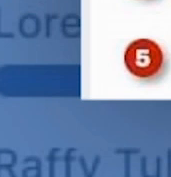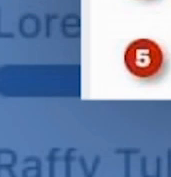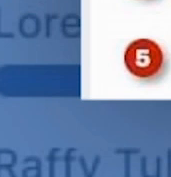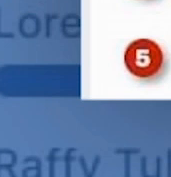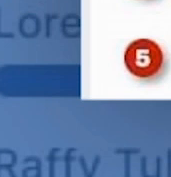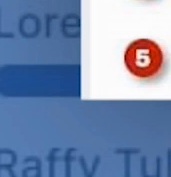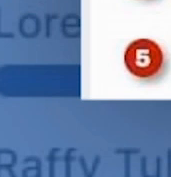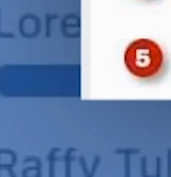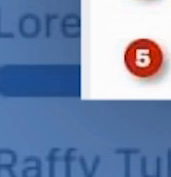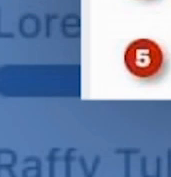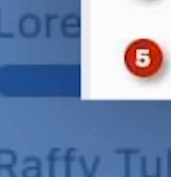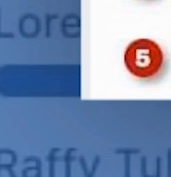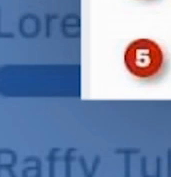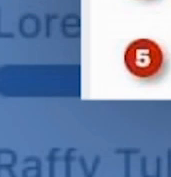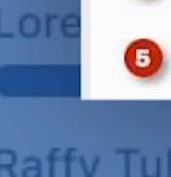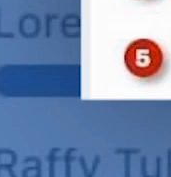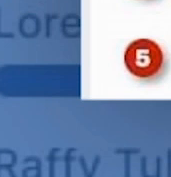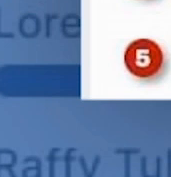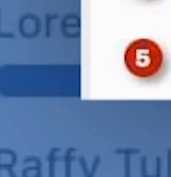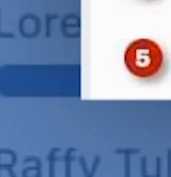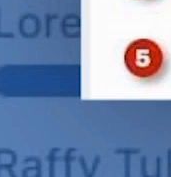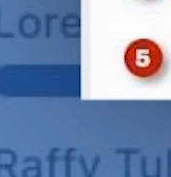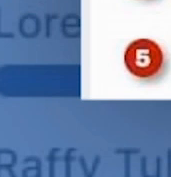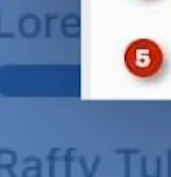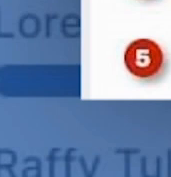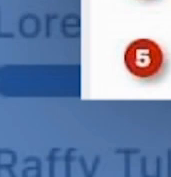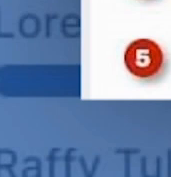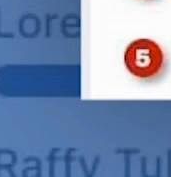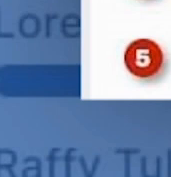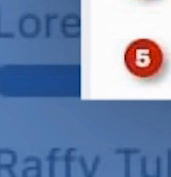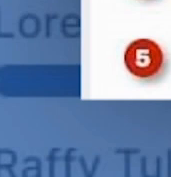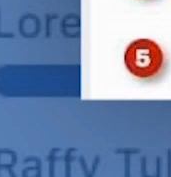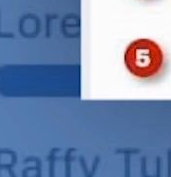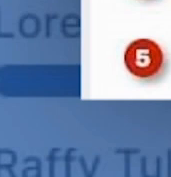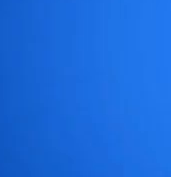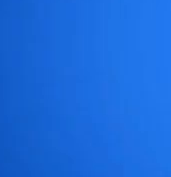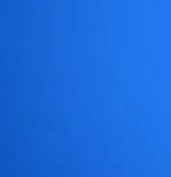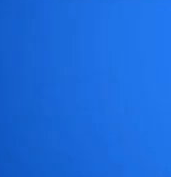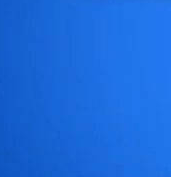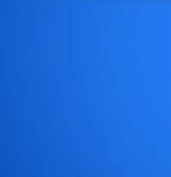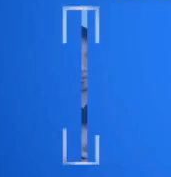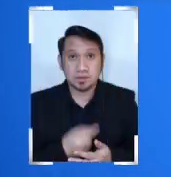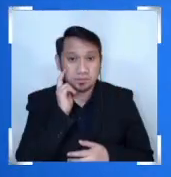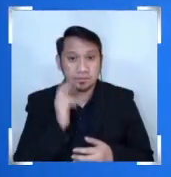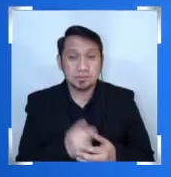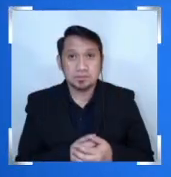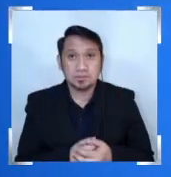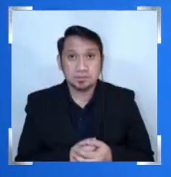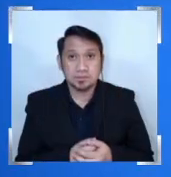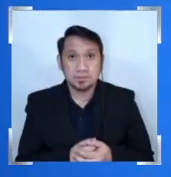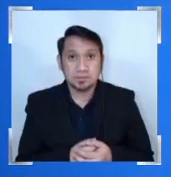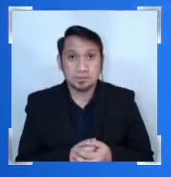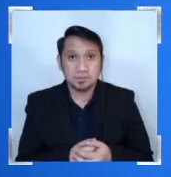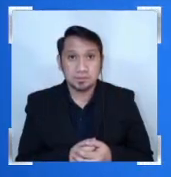malaking bahagi sa pagkapanalo ni Marcos Jr. ang pakikipag-alyansa niya kay Mayor Sara na isang Duterte. Rightfully can claim